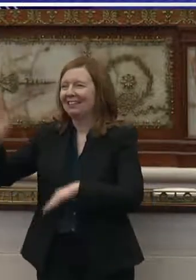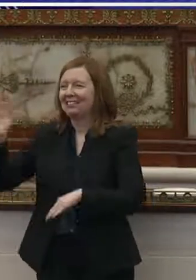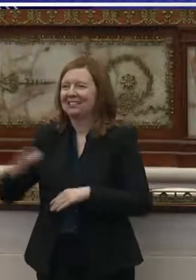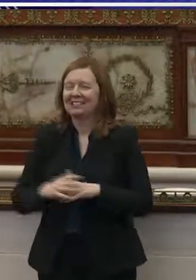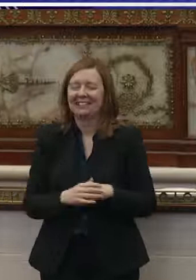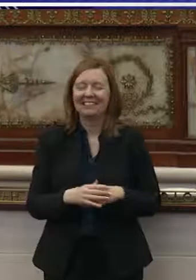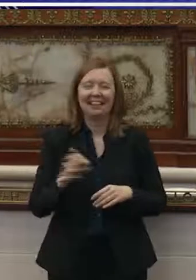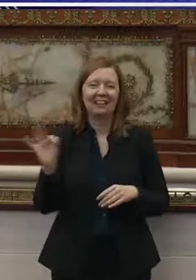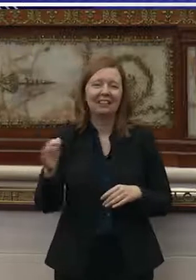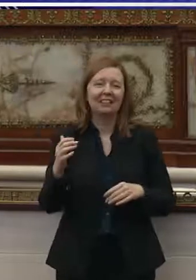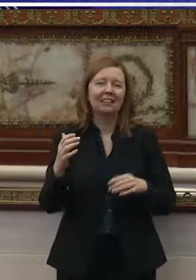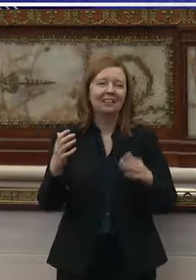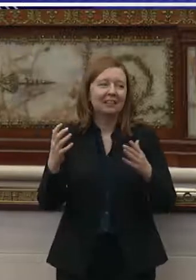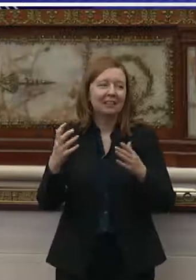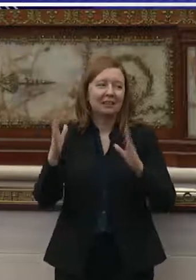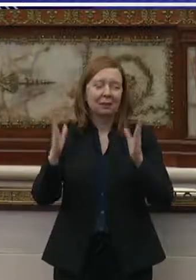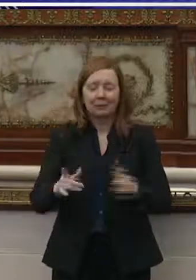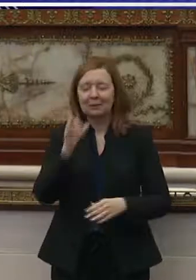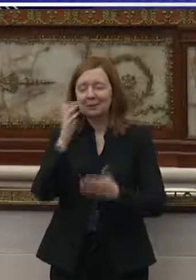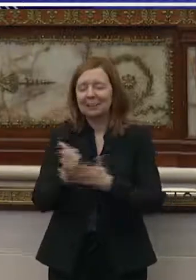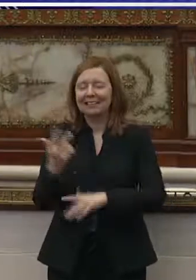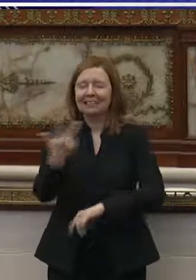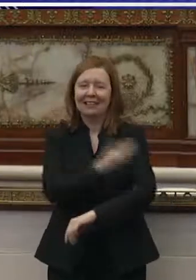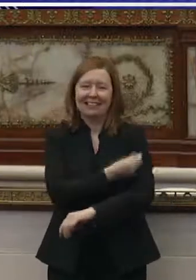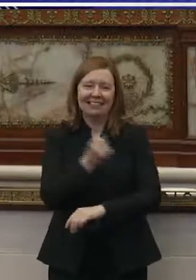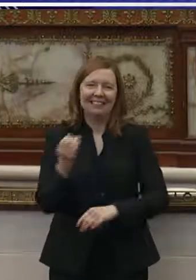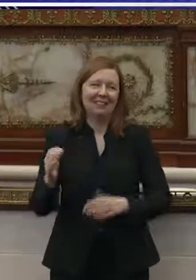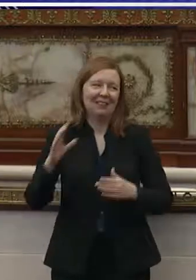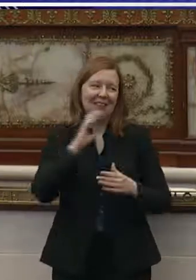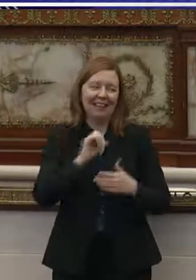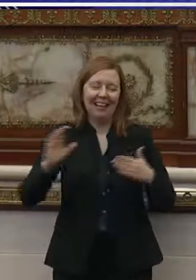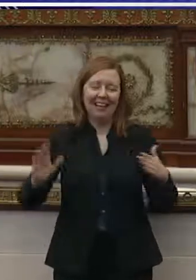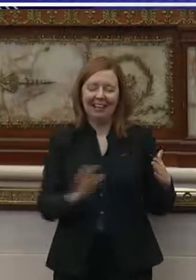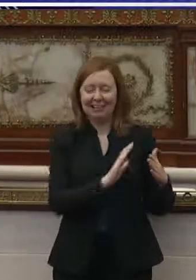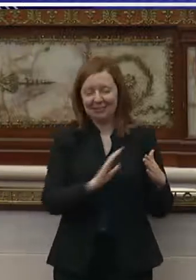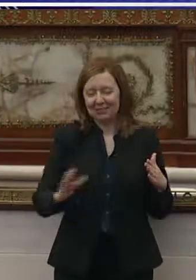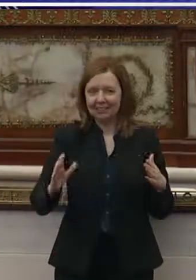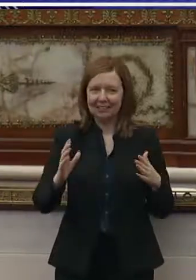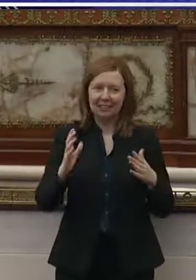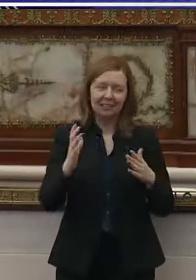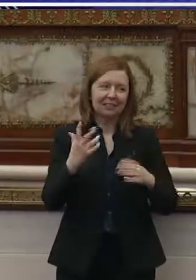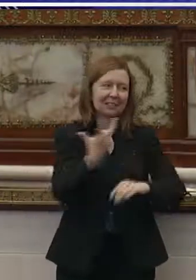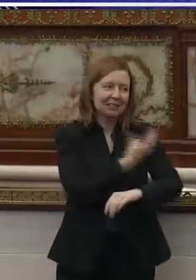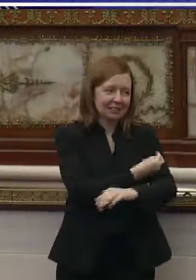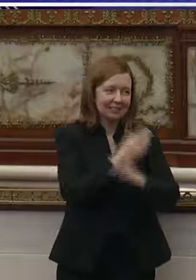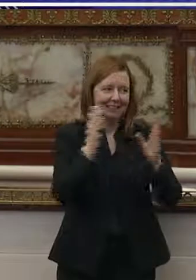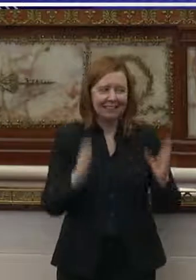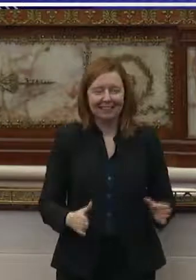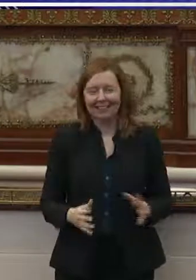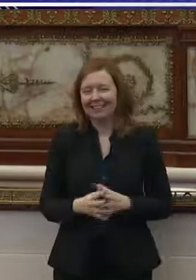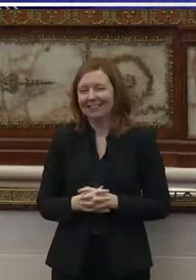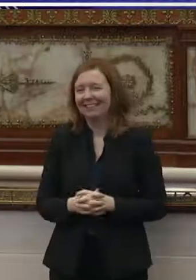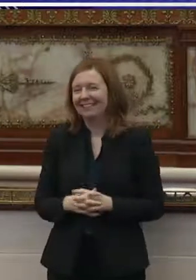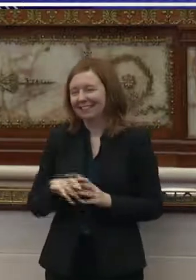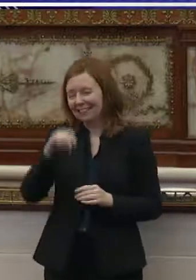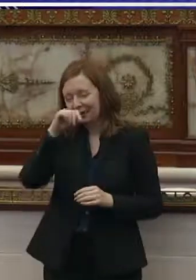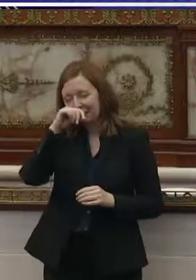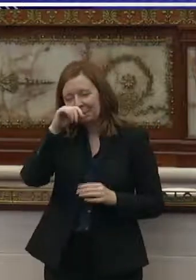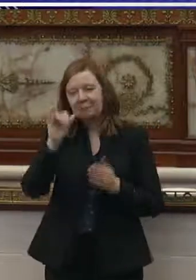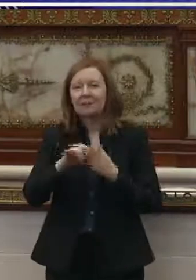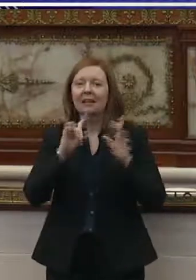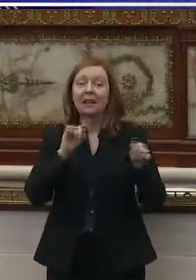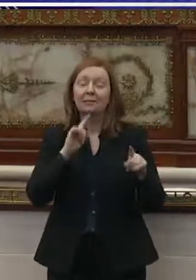of the recipient of the vaccine. So the age range of the recipient of the vaccine. This